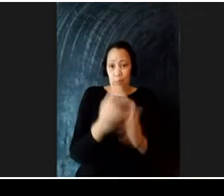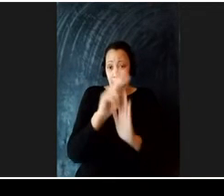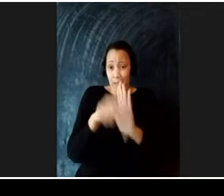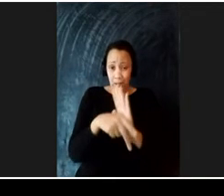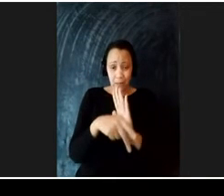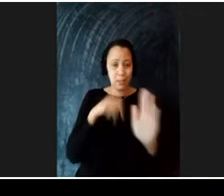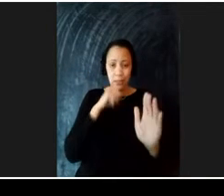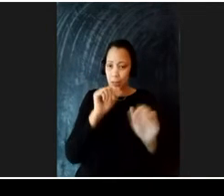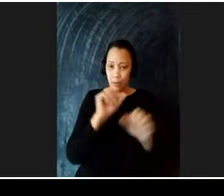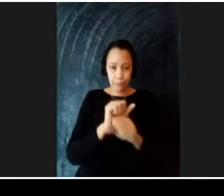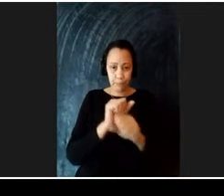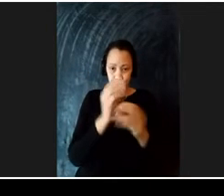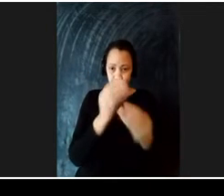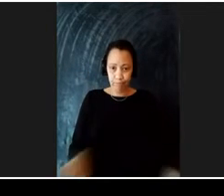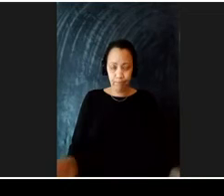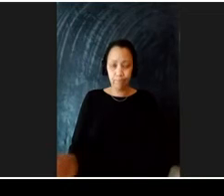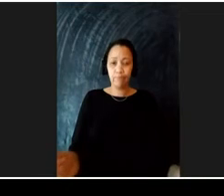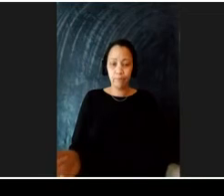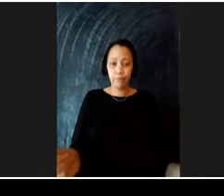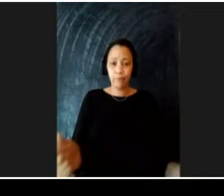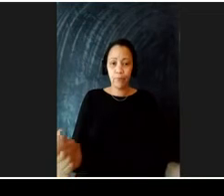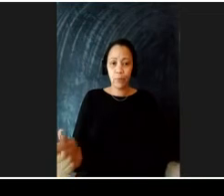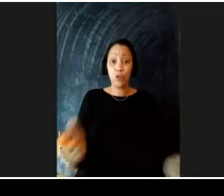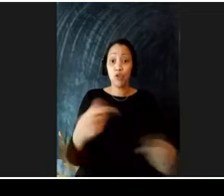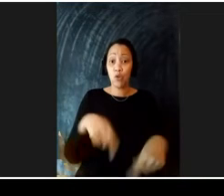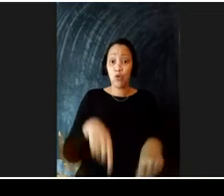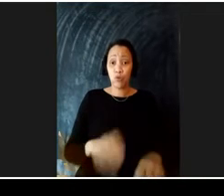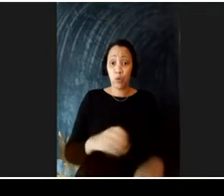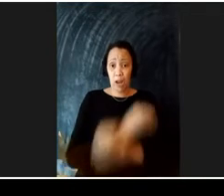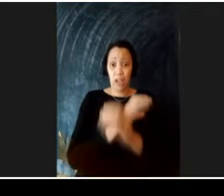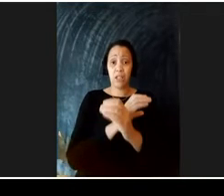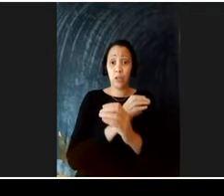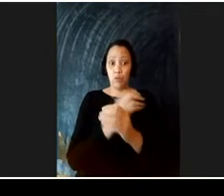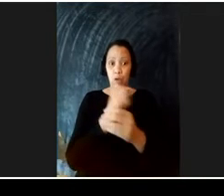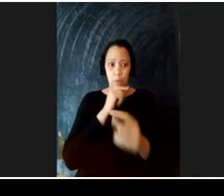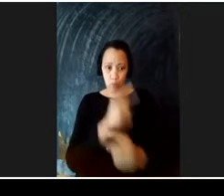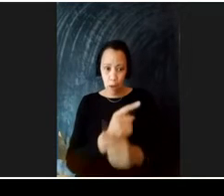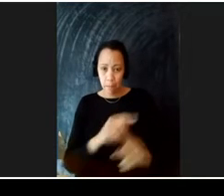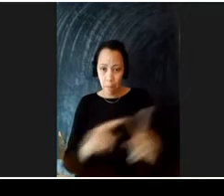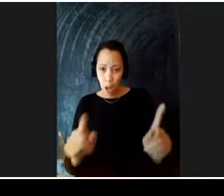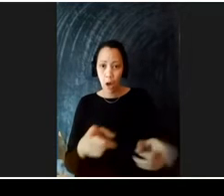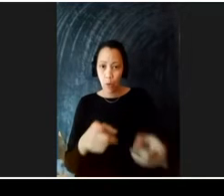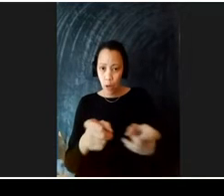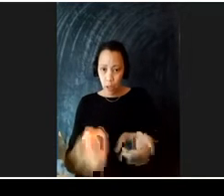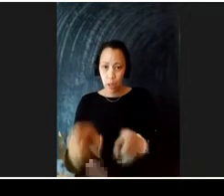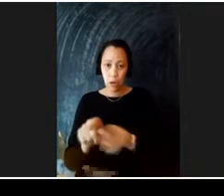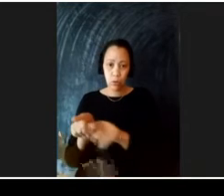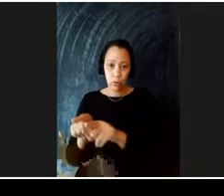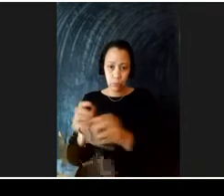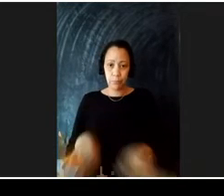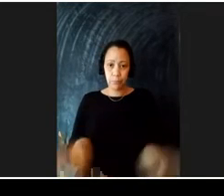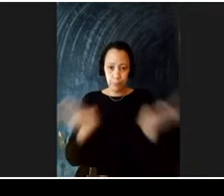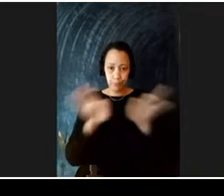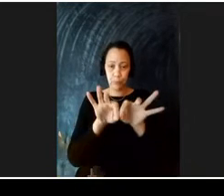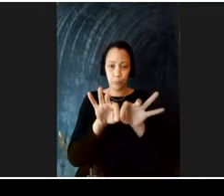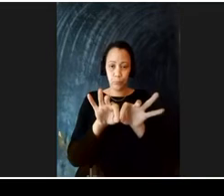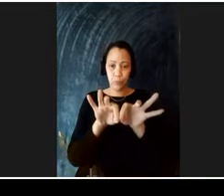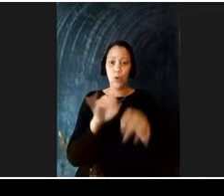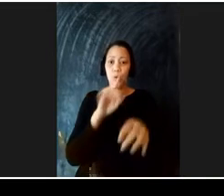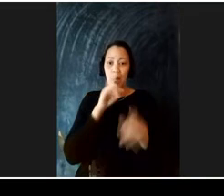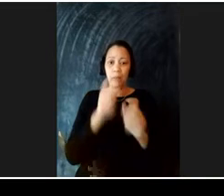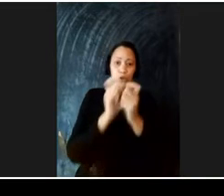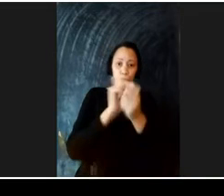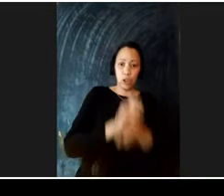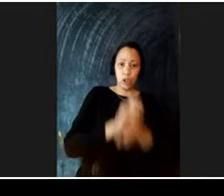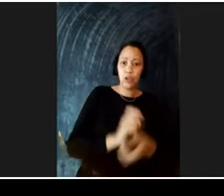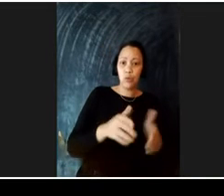check-in we had to take care of those concrete things such as pantries uh uh stocking pantries with food and over the counter medication we